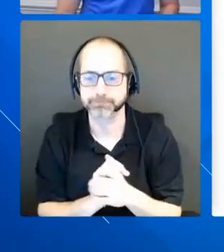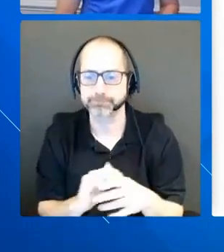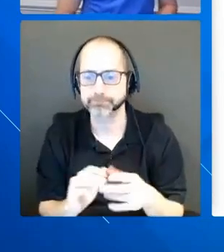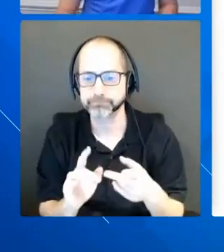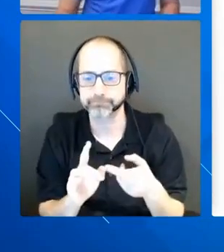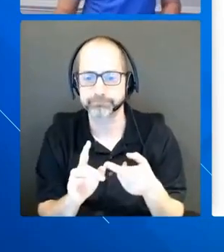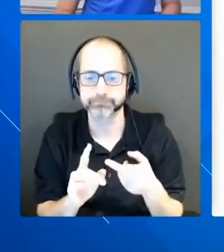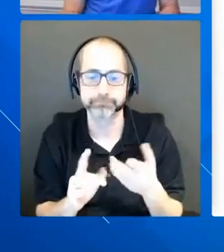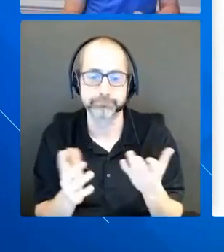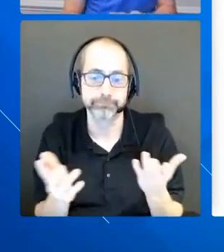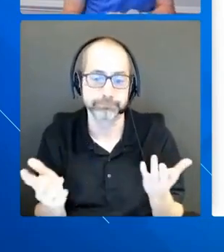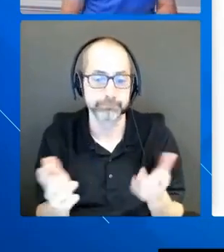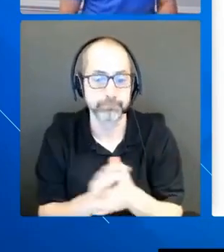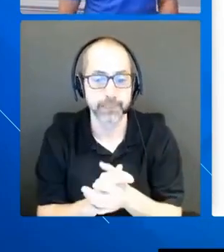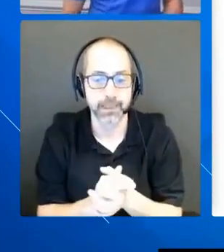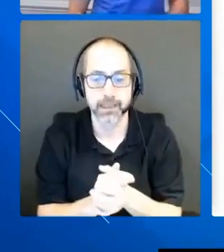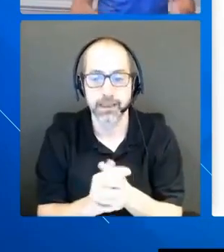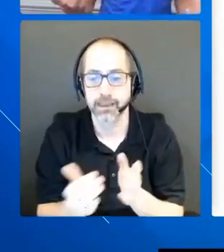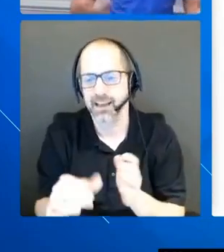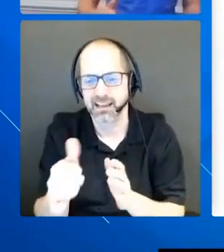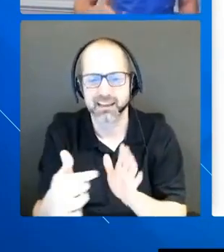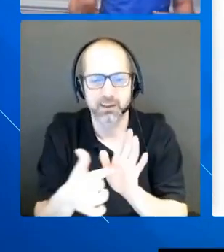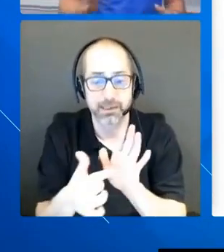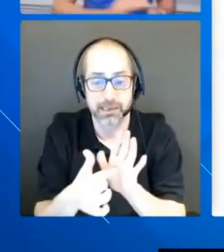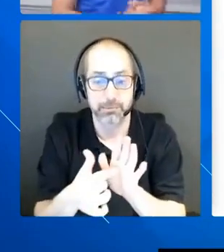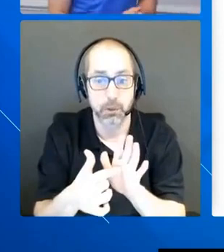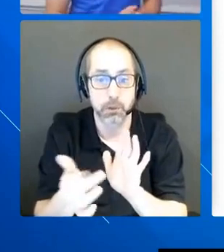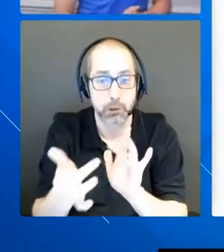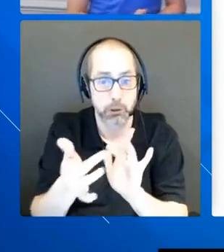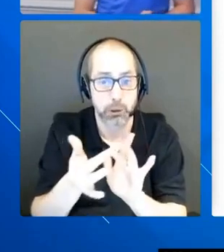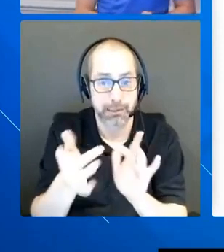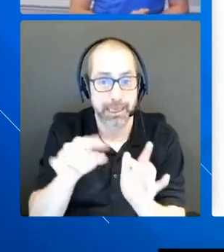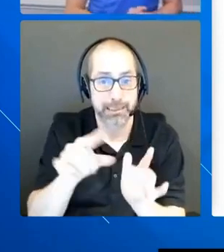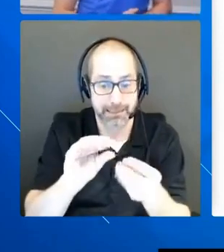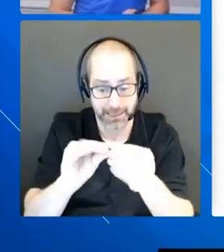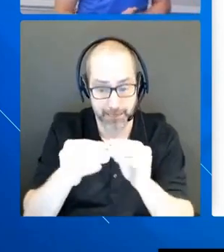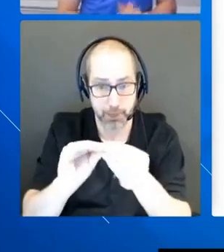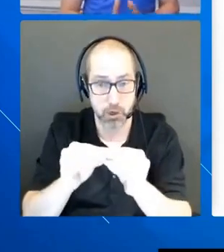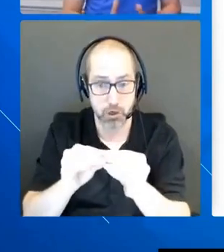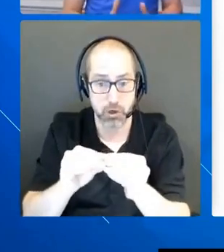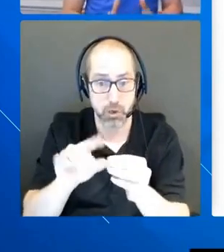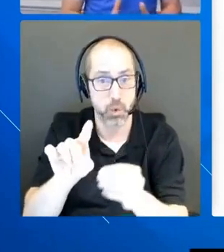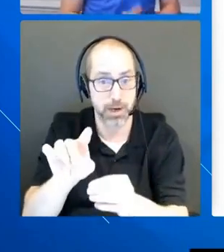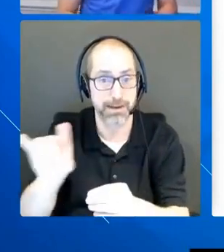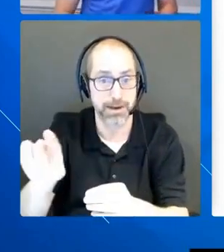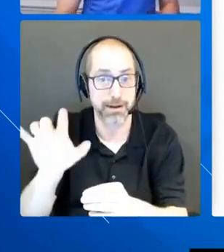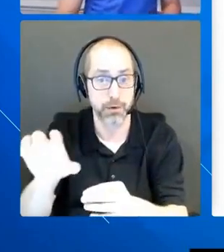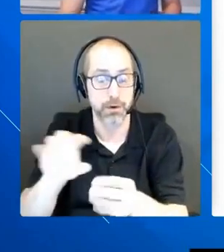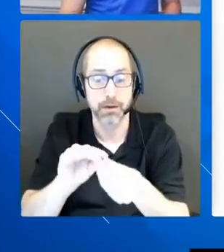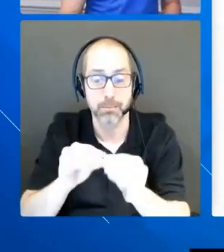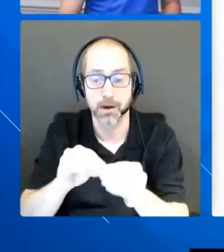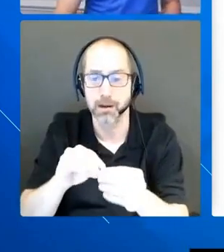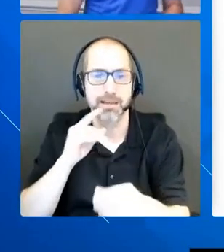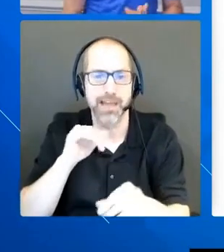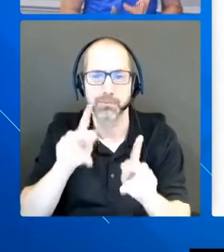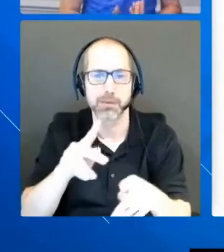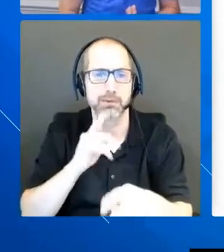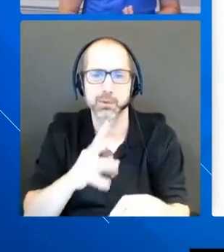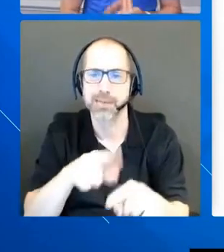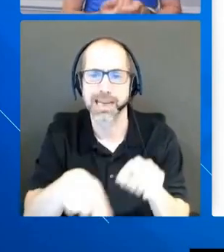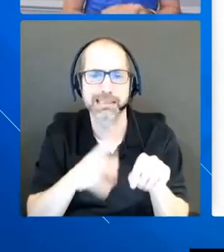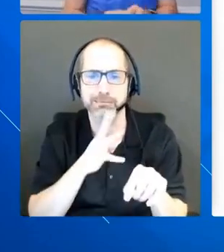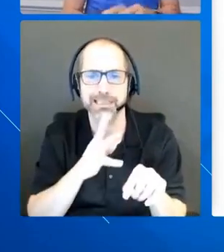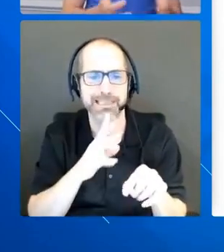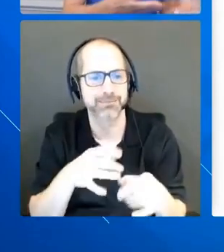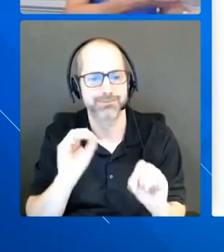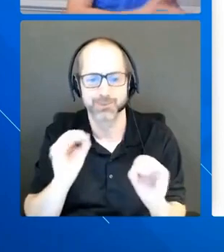So same example, here's our contact us 1-800 number, right? That doesn't help somebody who's unable to speak. So same